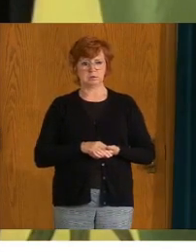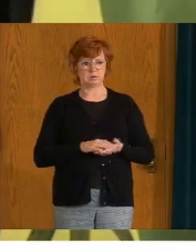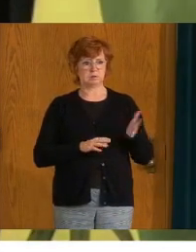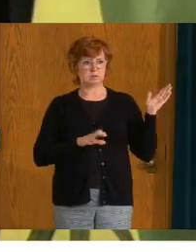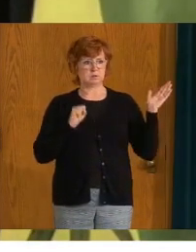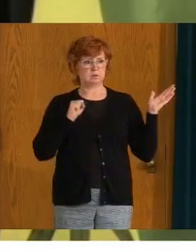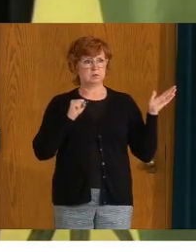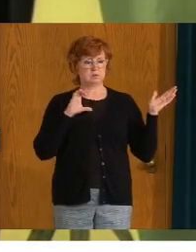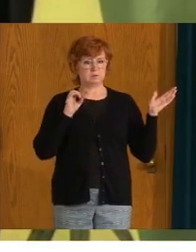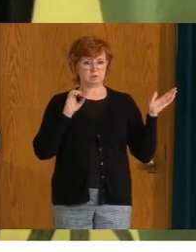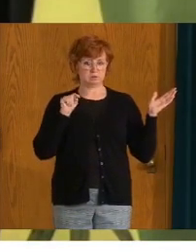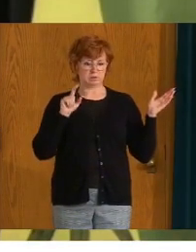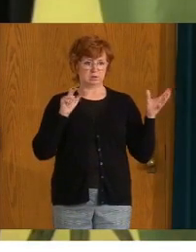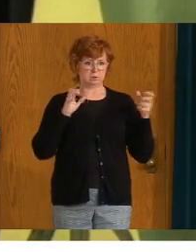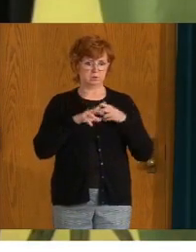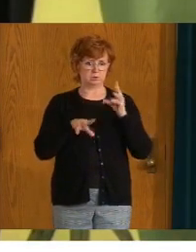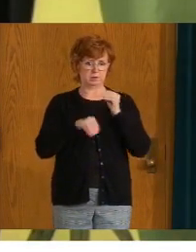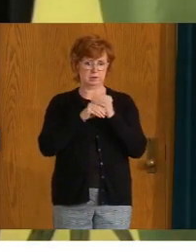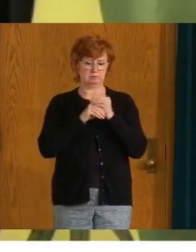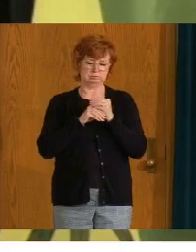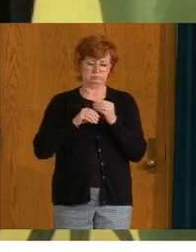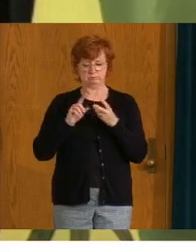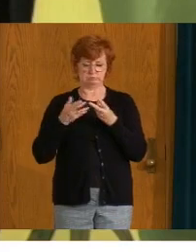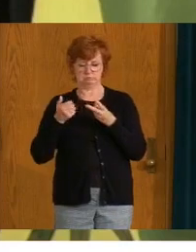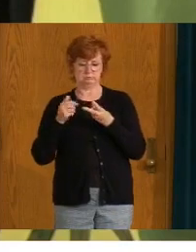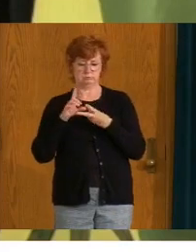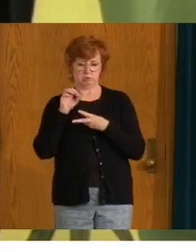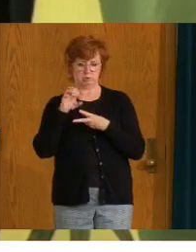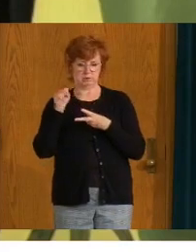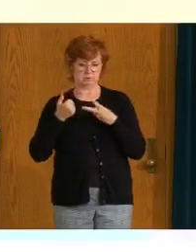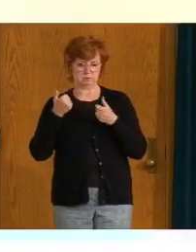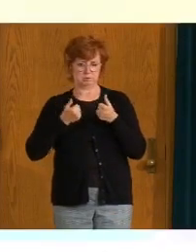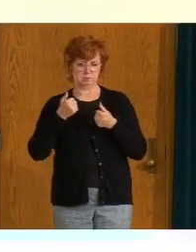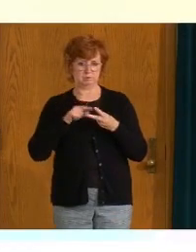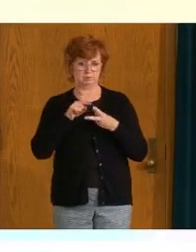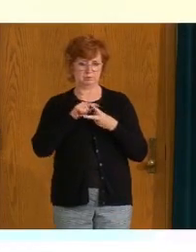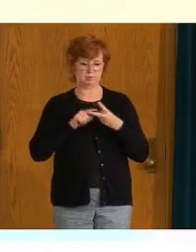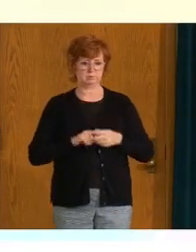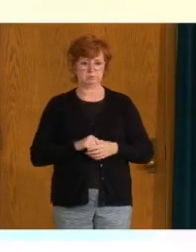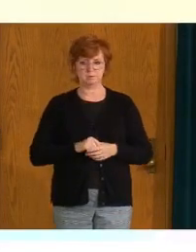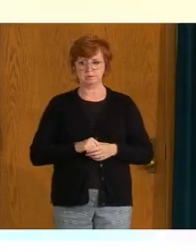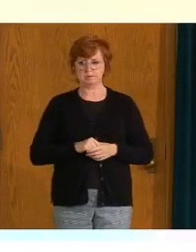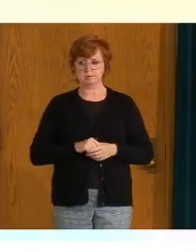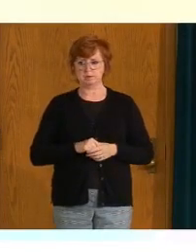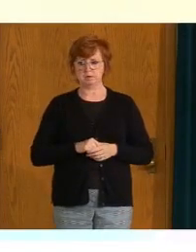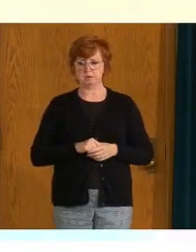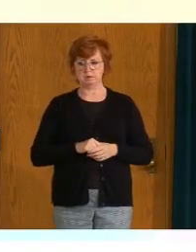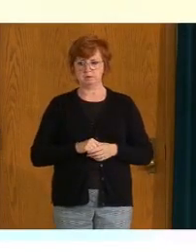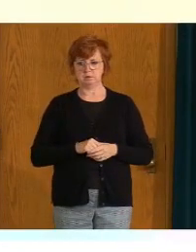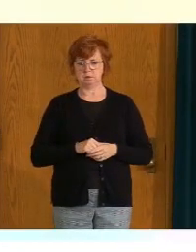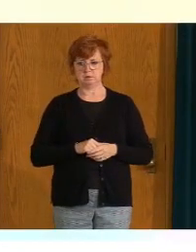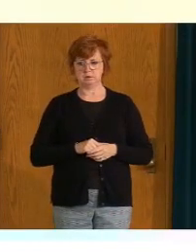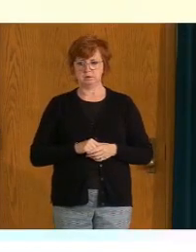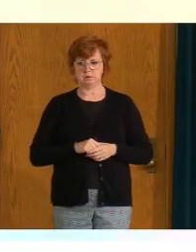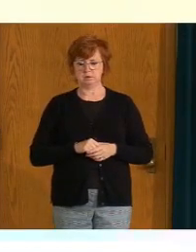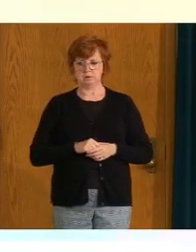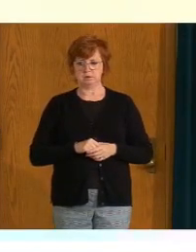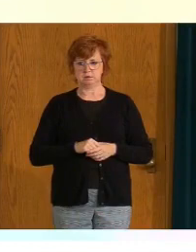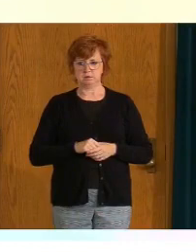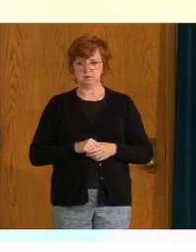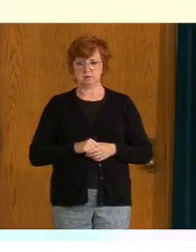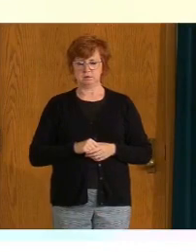You might be able to speak to that, or Dr. Shahab, either one. Yeah, Scott can add, but generally when public health